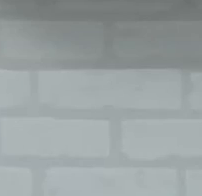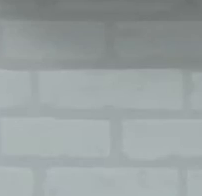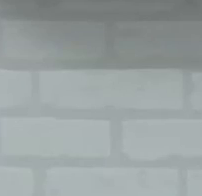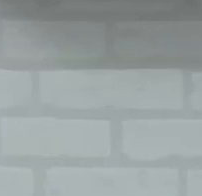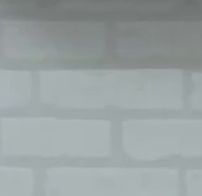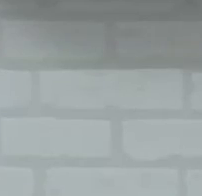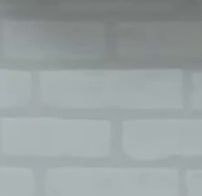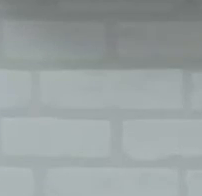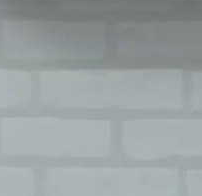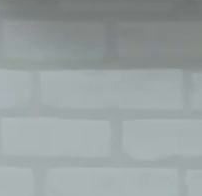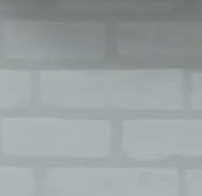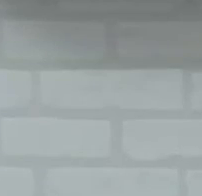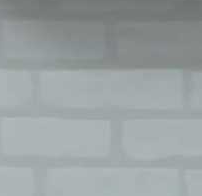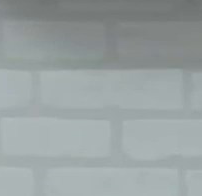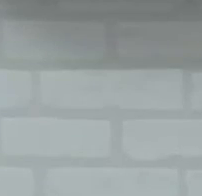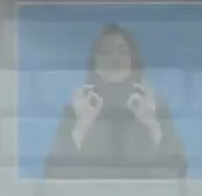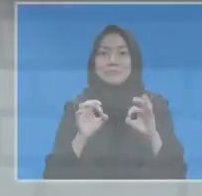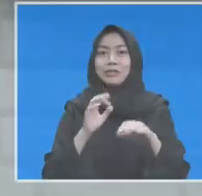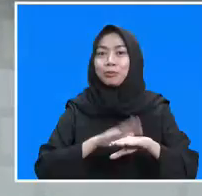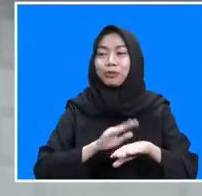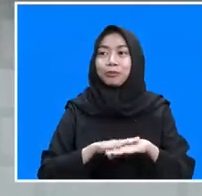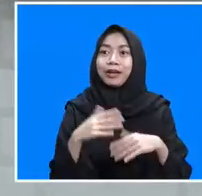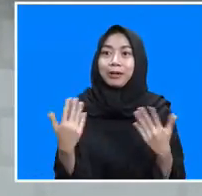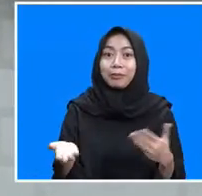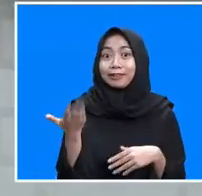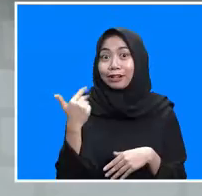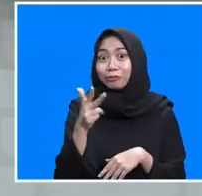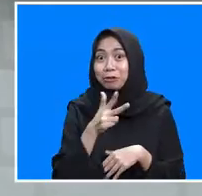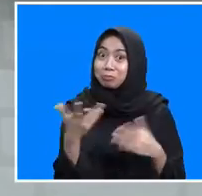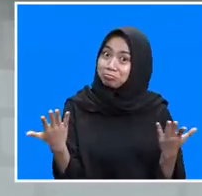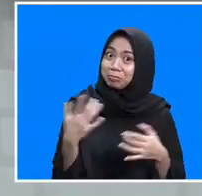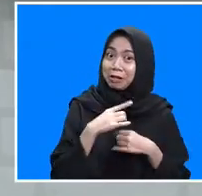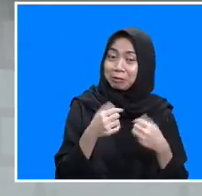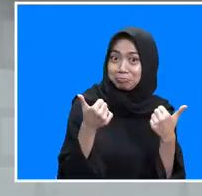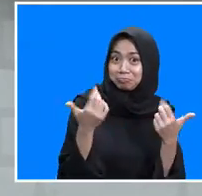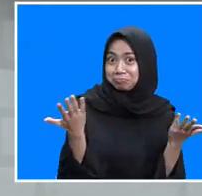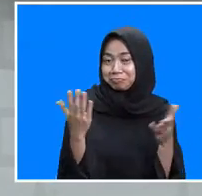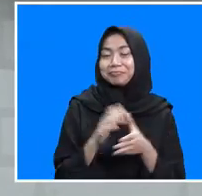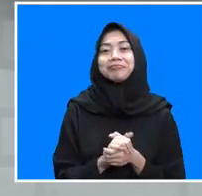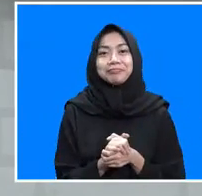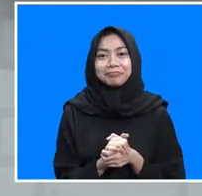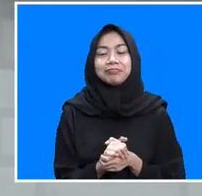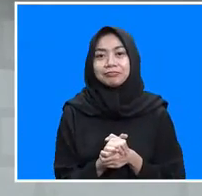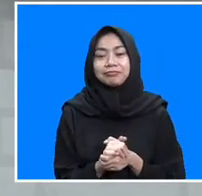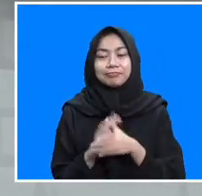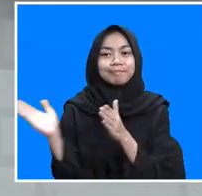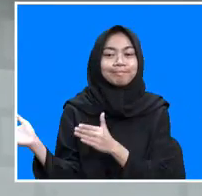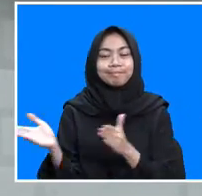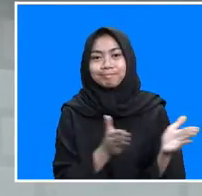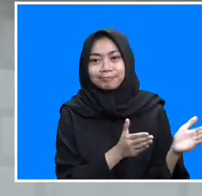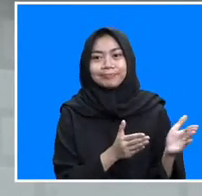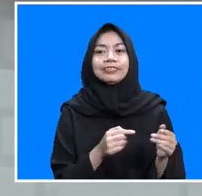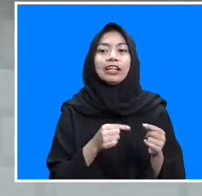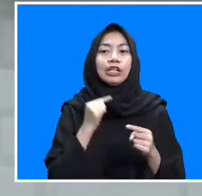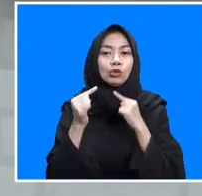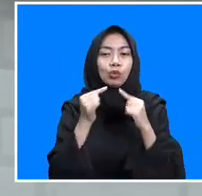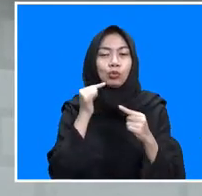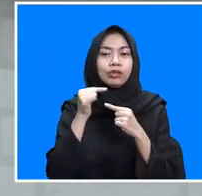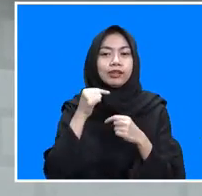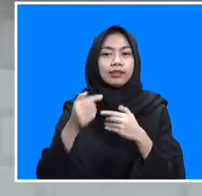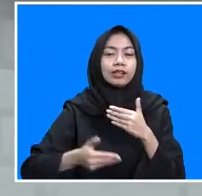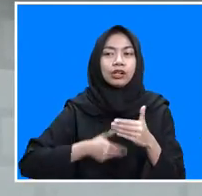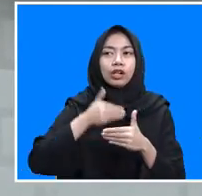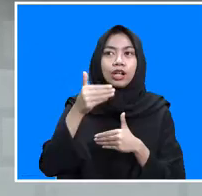Halo sahabat Dikbud, semua kembali lagi. Bagaimana tadi video barusan? Sangat menarik kan ya? Nah, sekarang kita lanjutkan diskusi kita